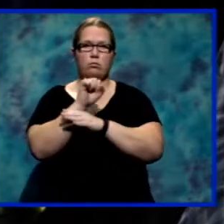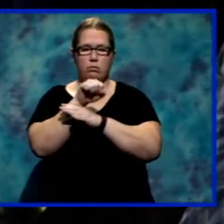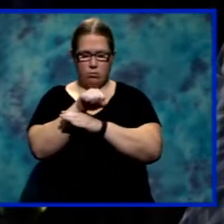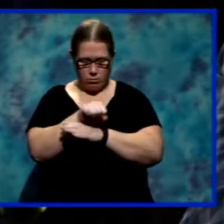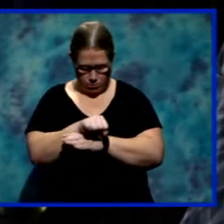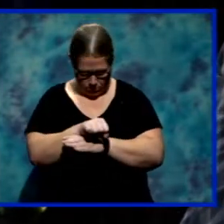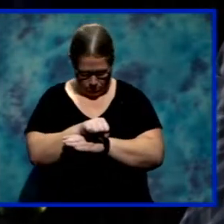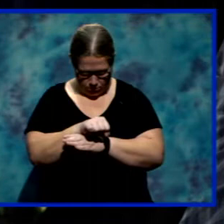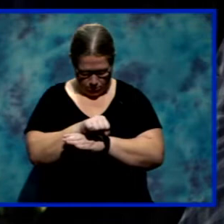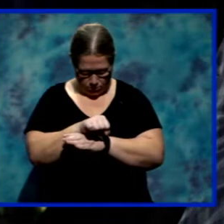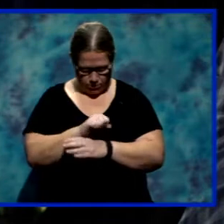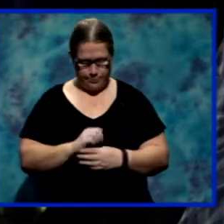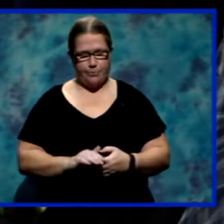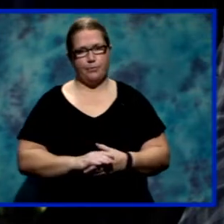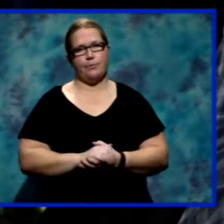And